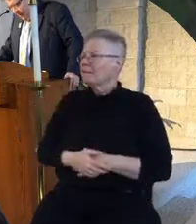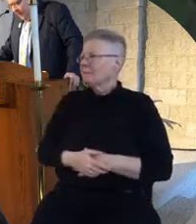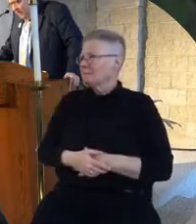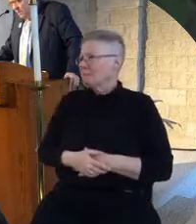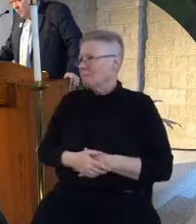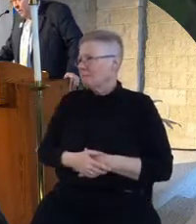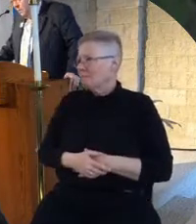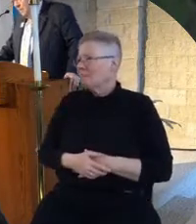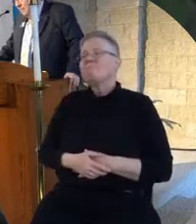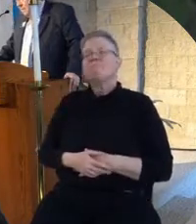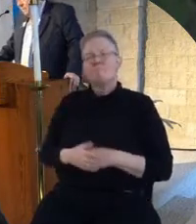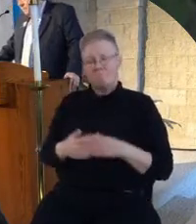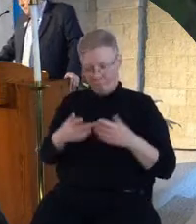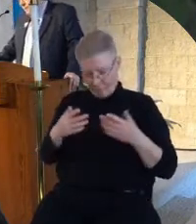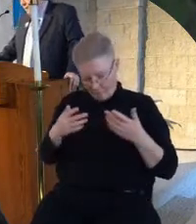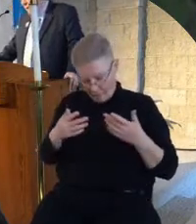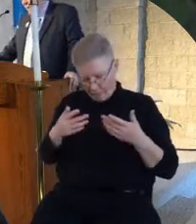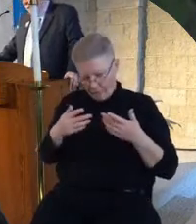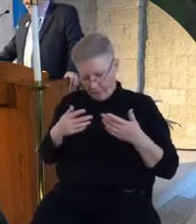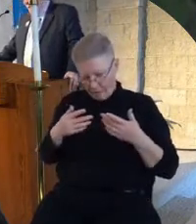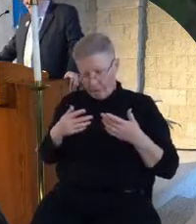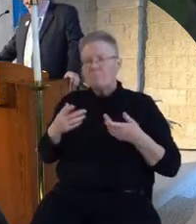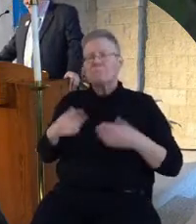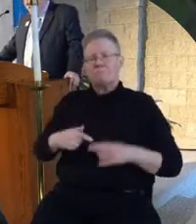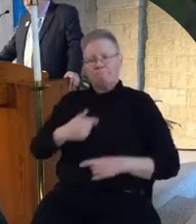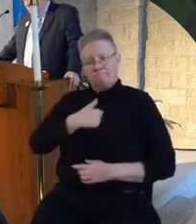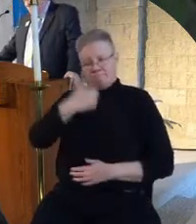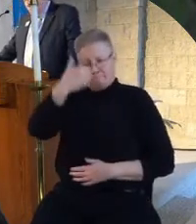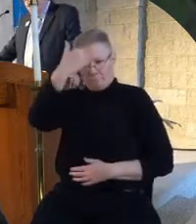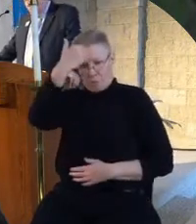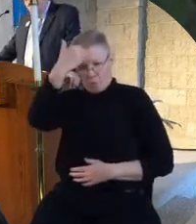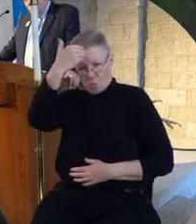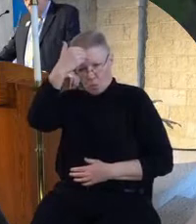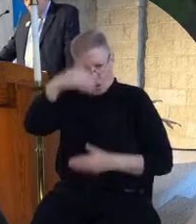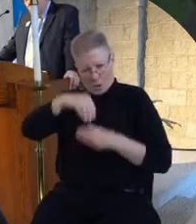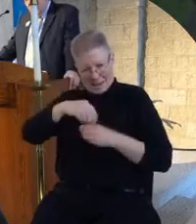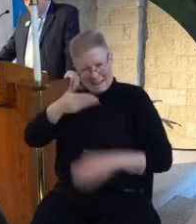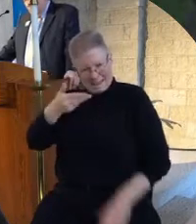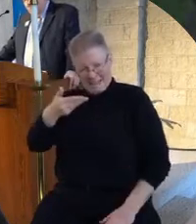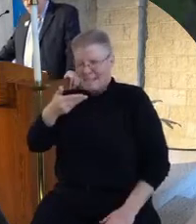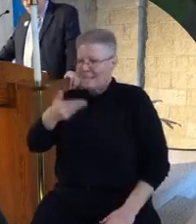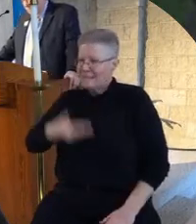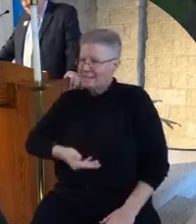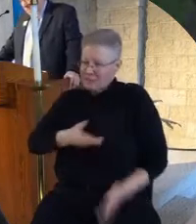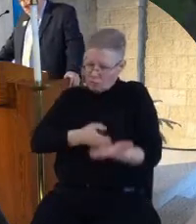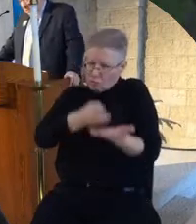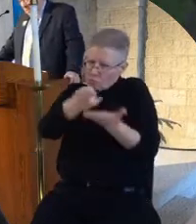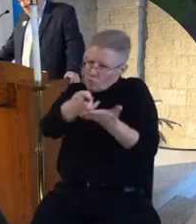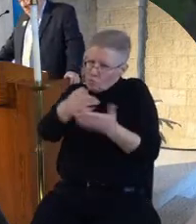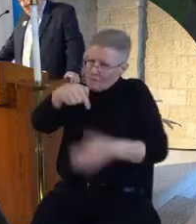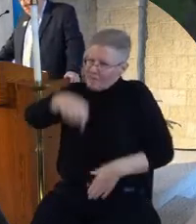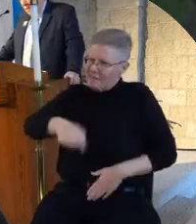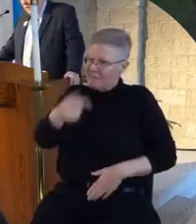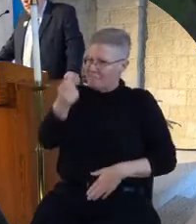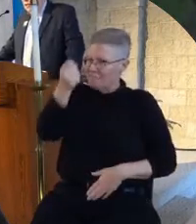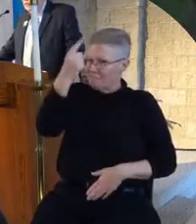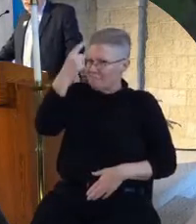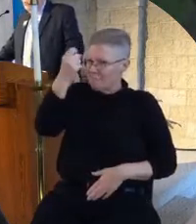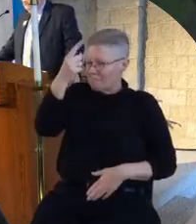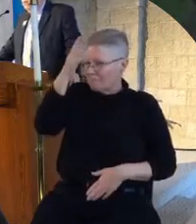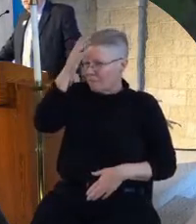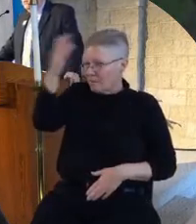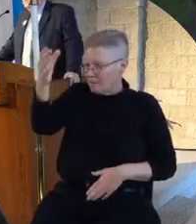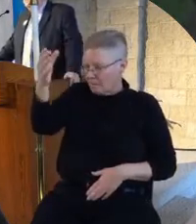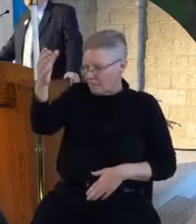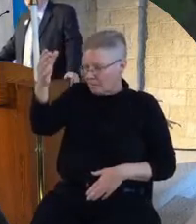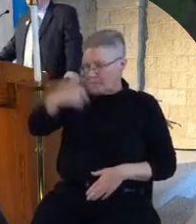And in this awareness, and in this truth and understanding, I rest just for a